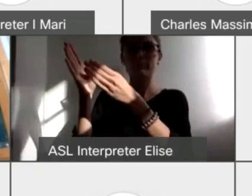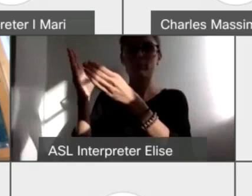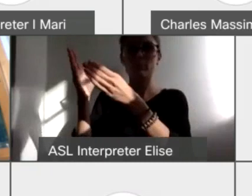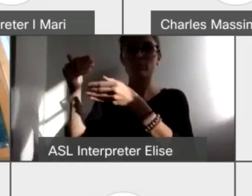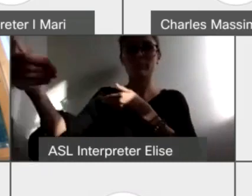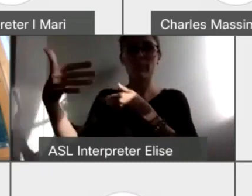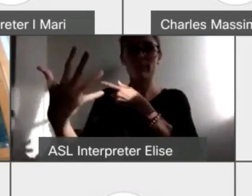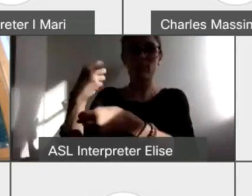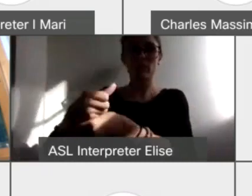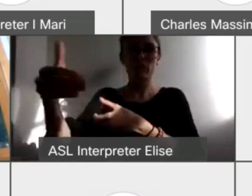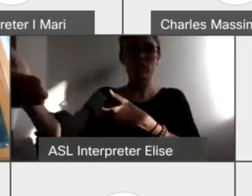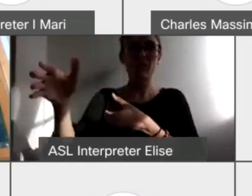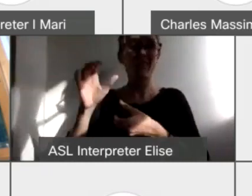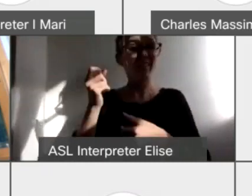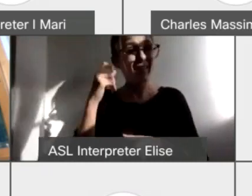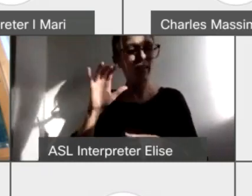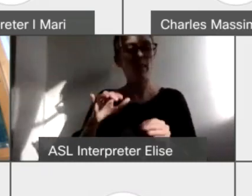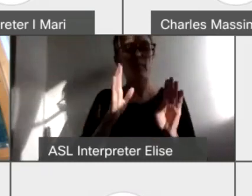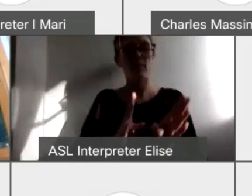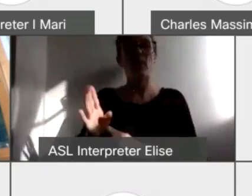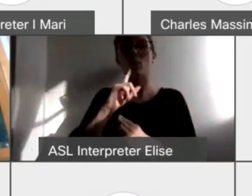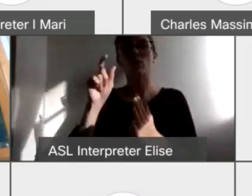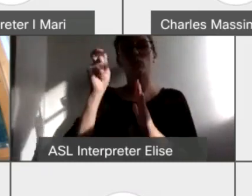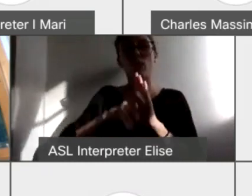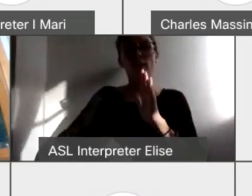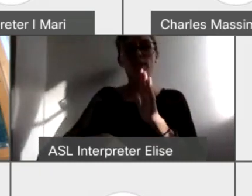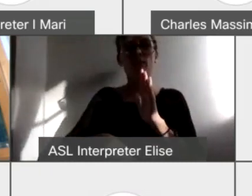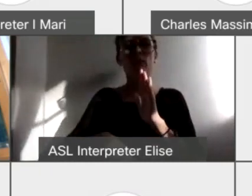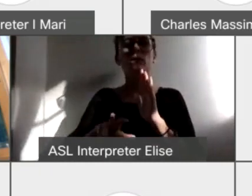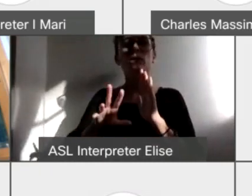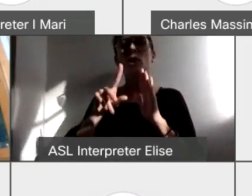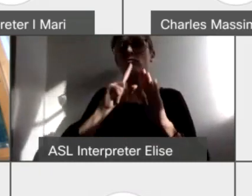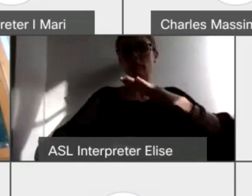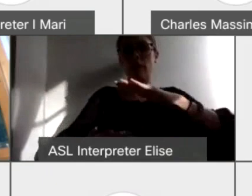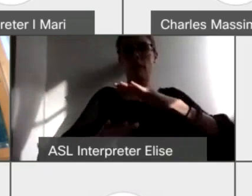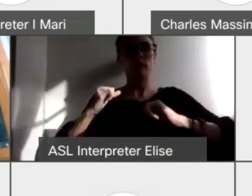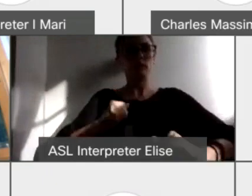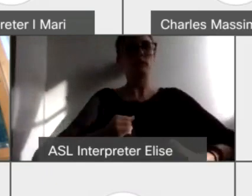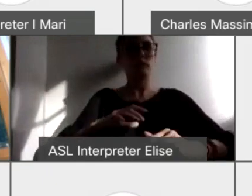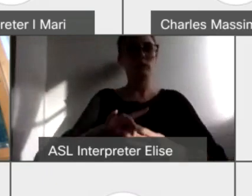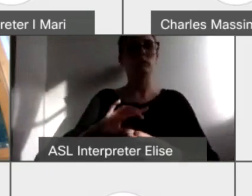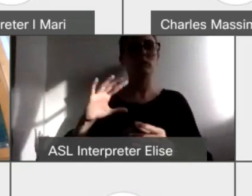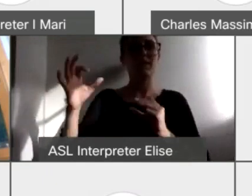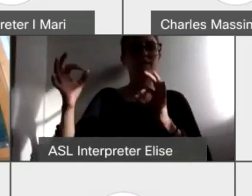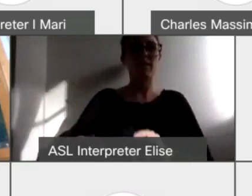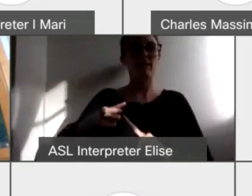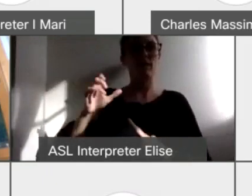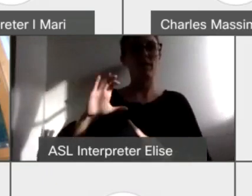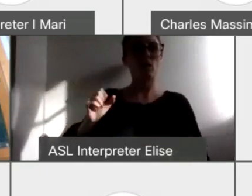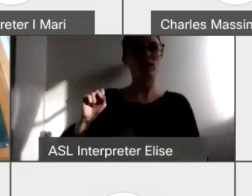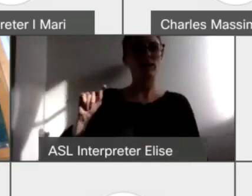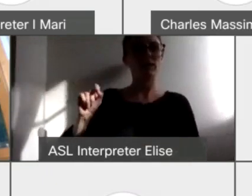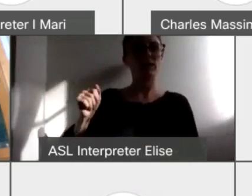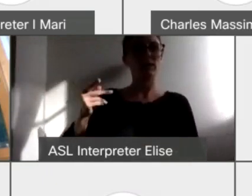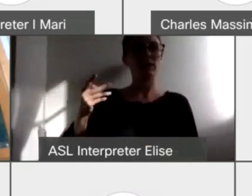that plan is being drafted based heavily on the input of our stakeholders that was collected